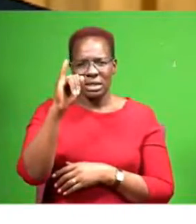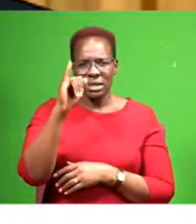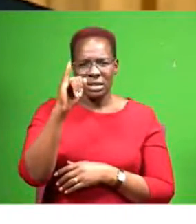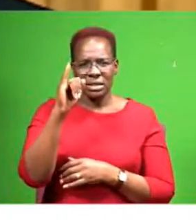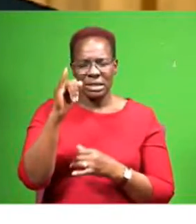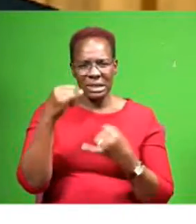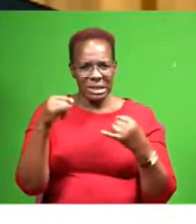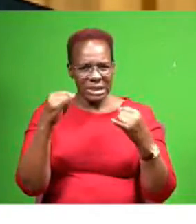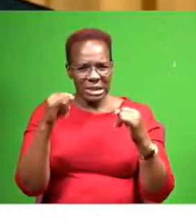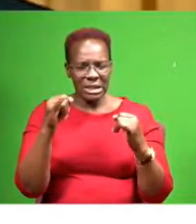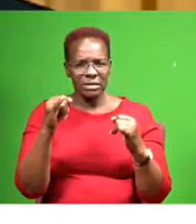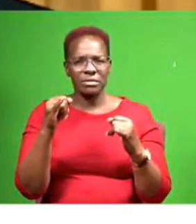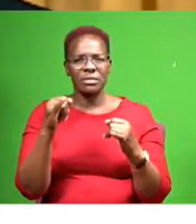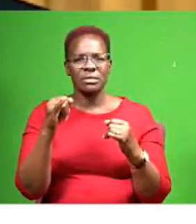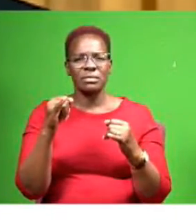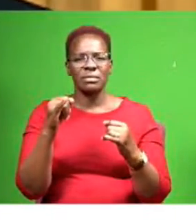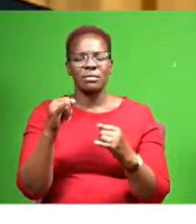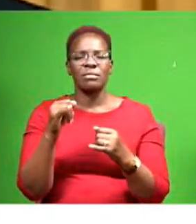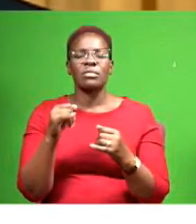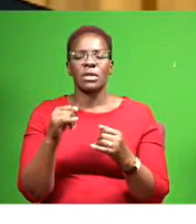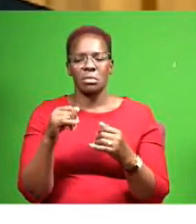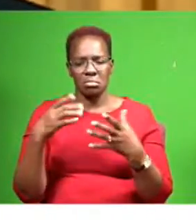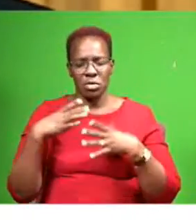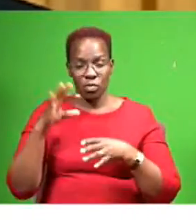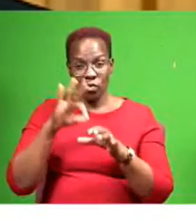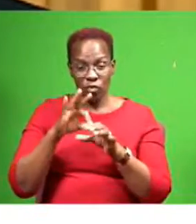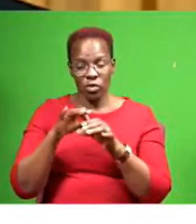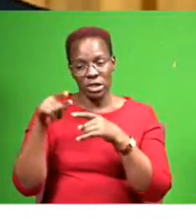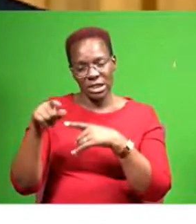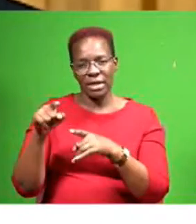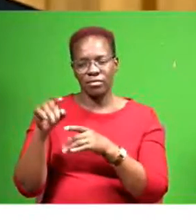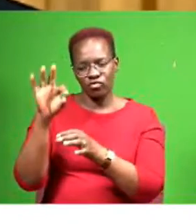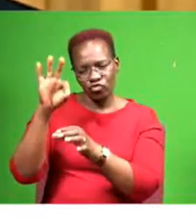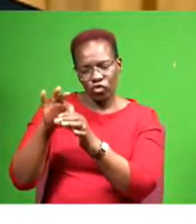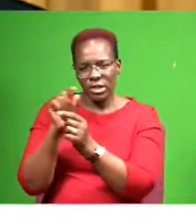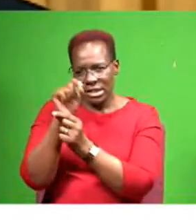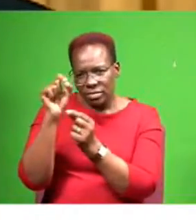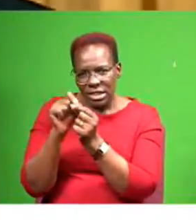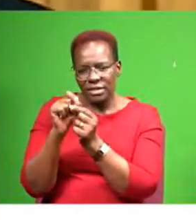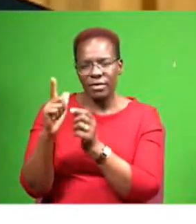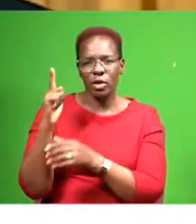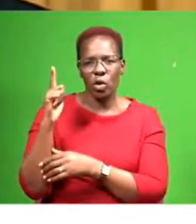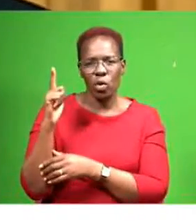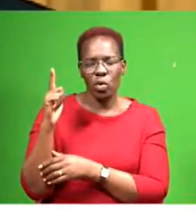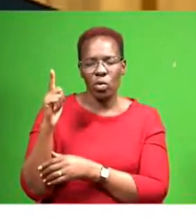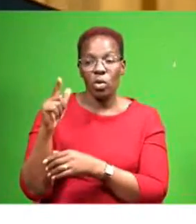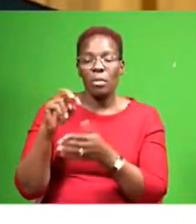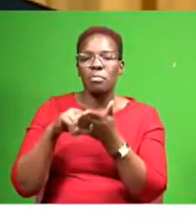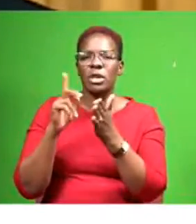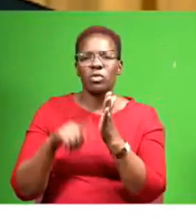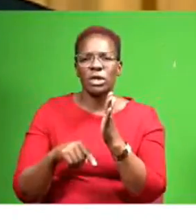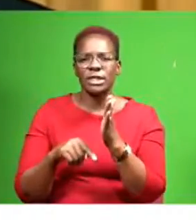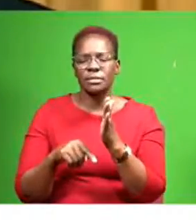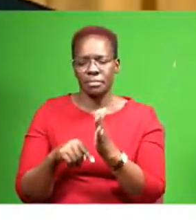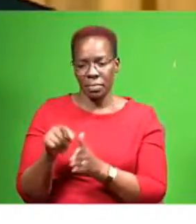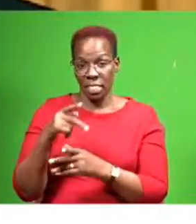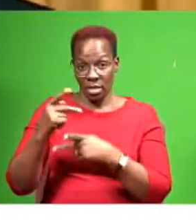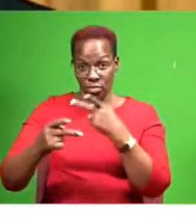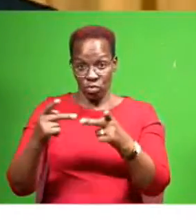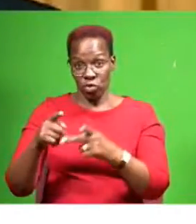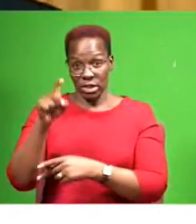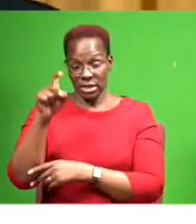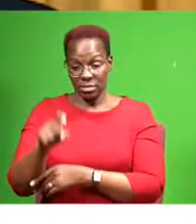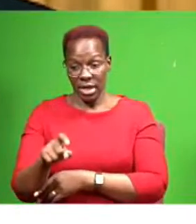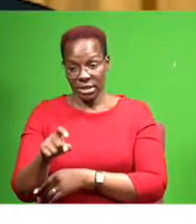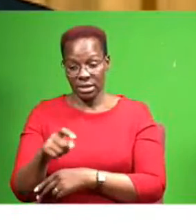which voters take control by compelling a vote on a specific legislation. This means that the process must be a